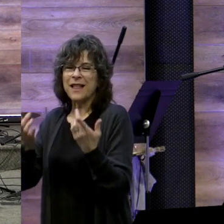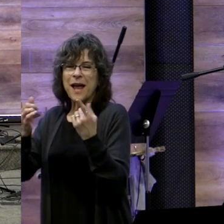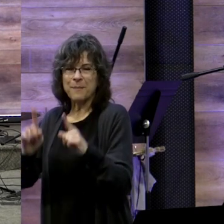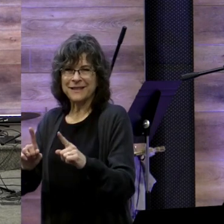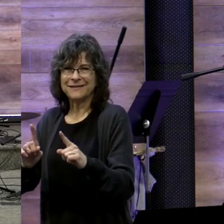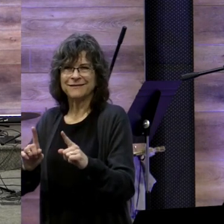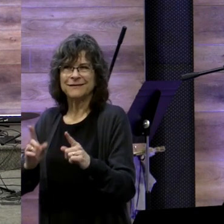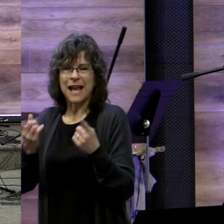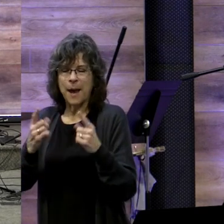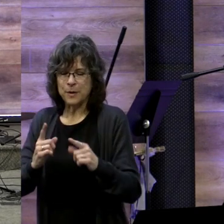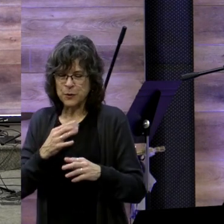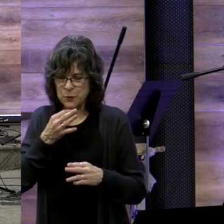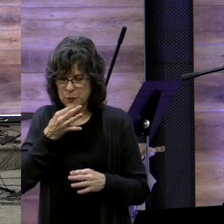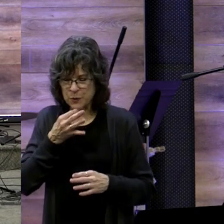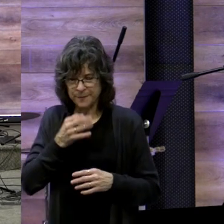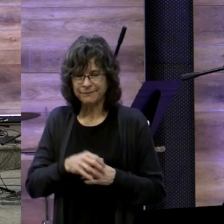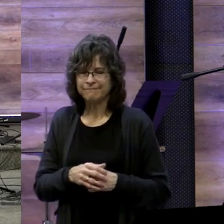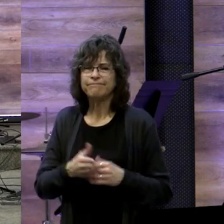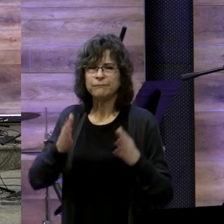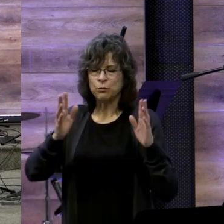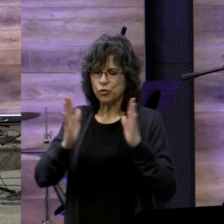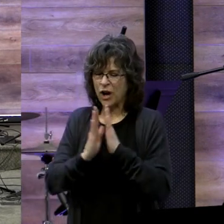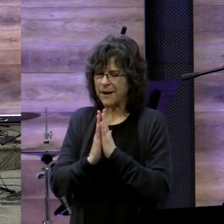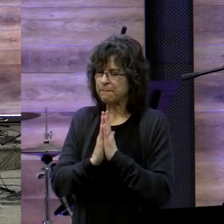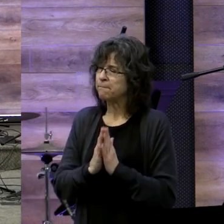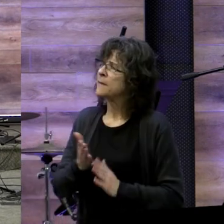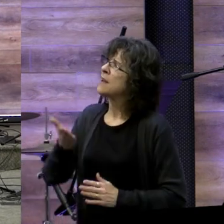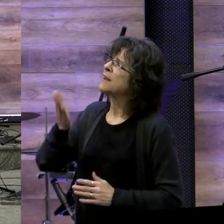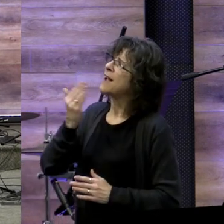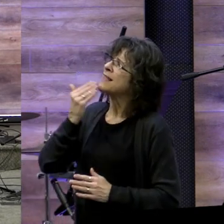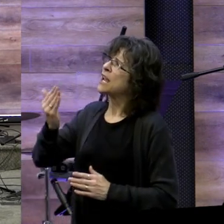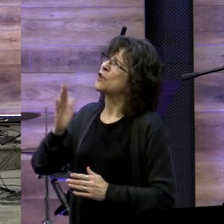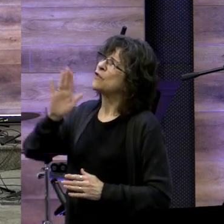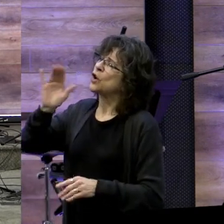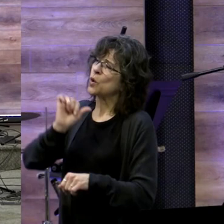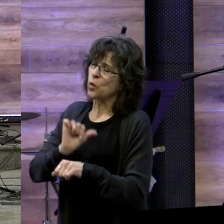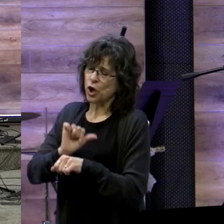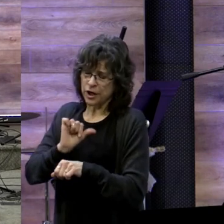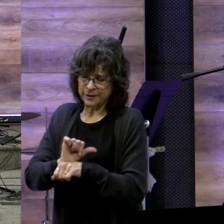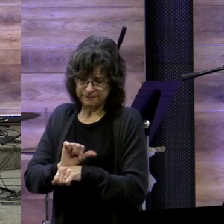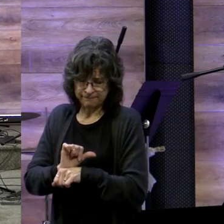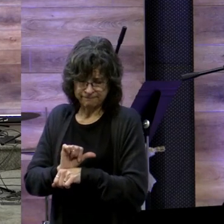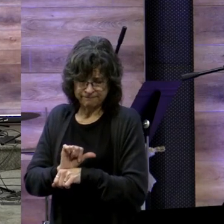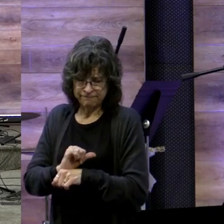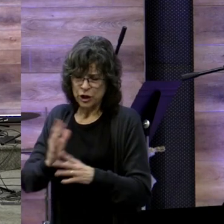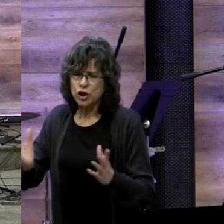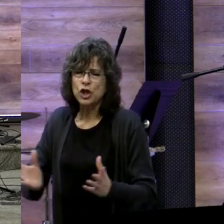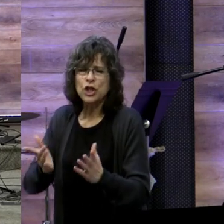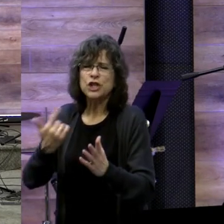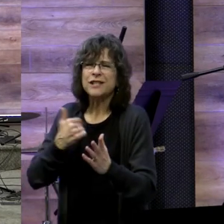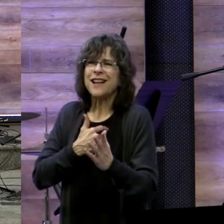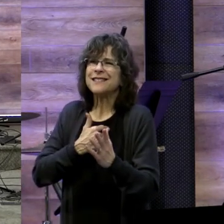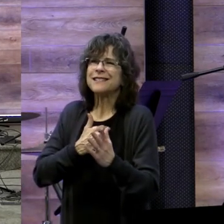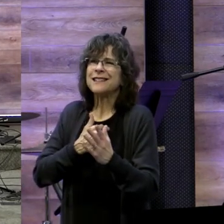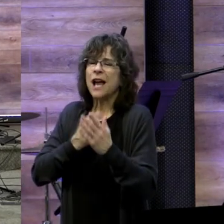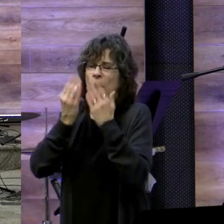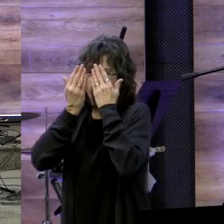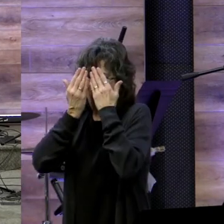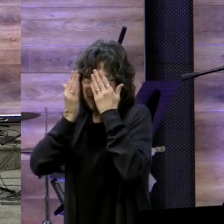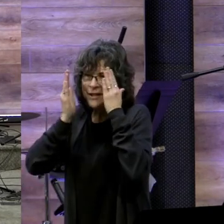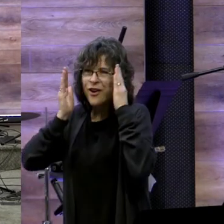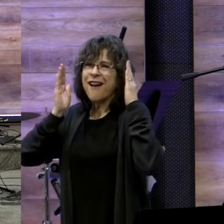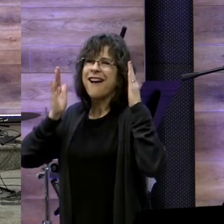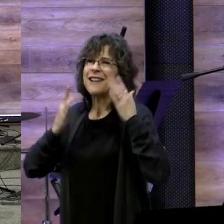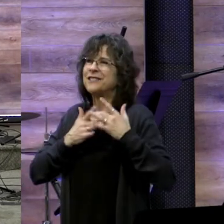God, thank you for your word, for how it provokes us and challenges us and encourages us and opens our eyes